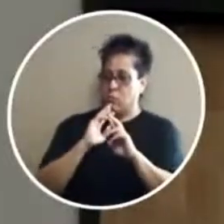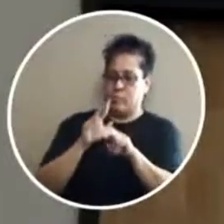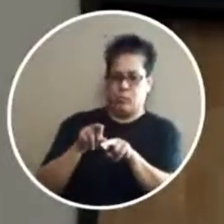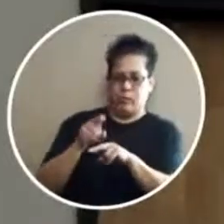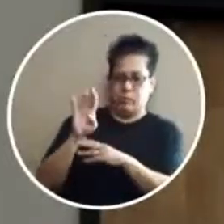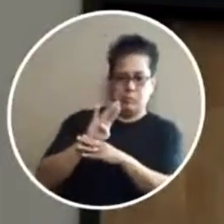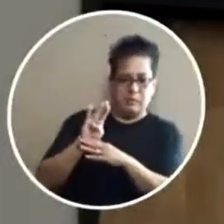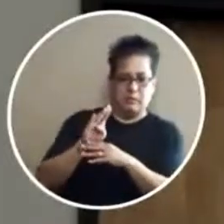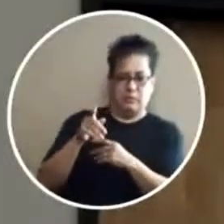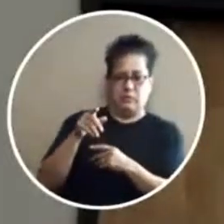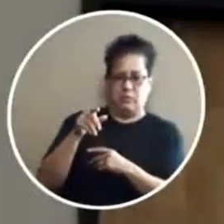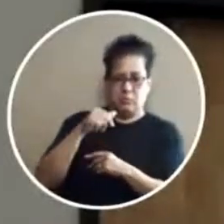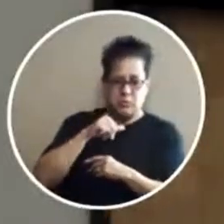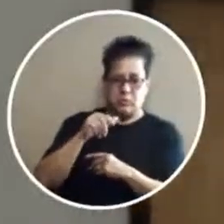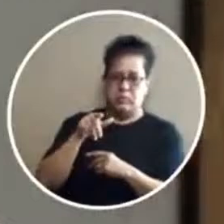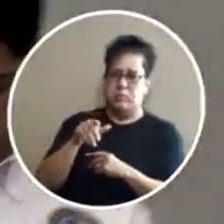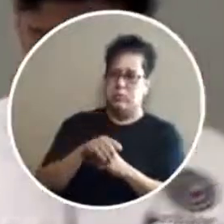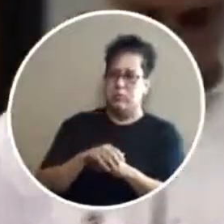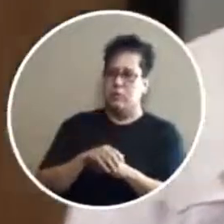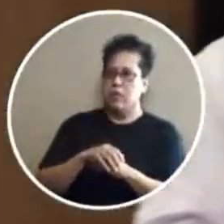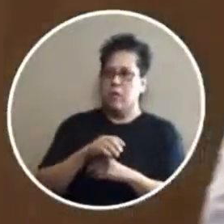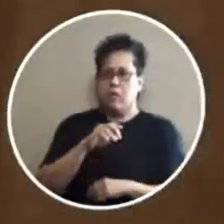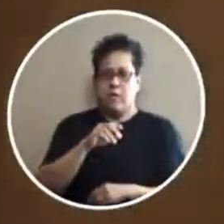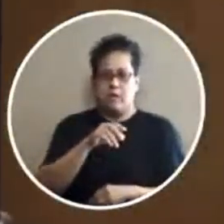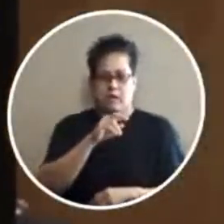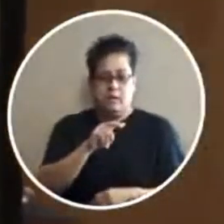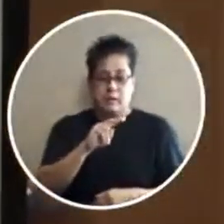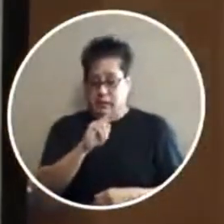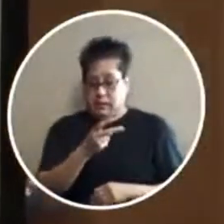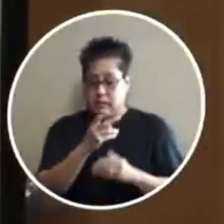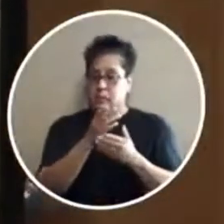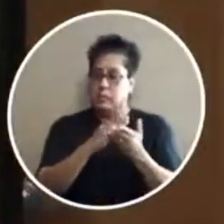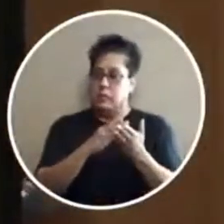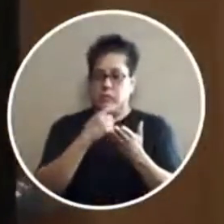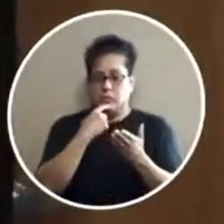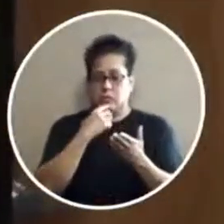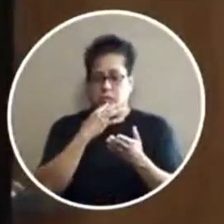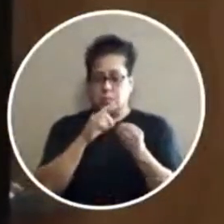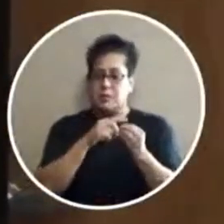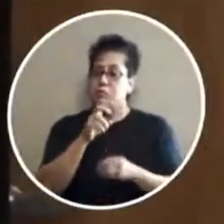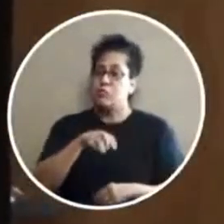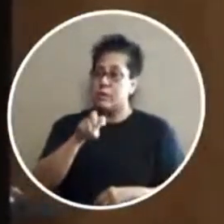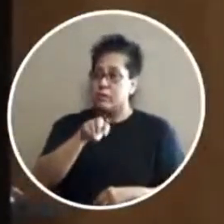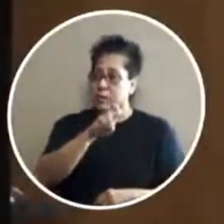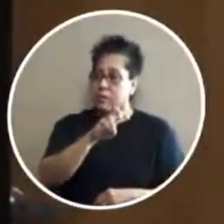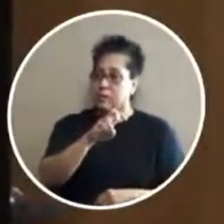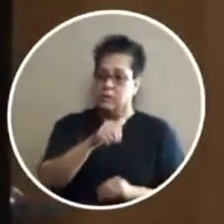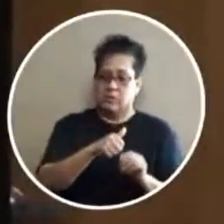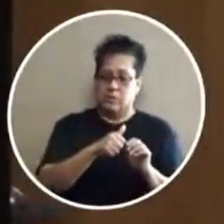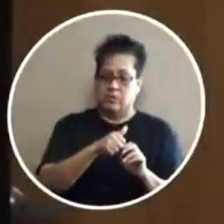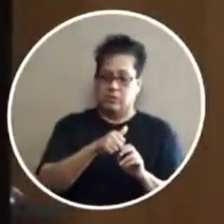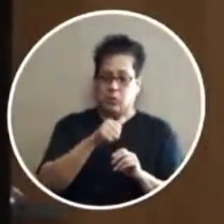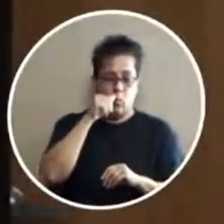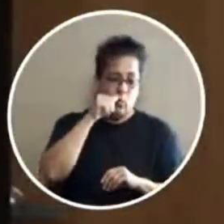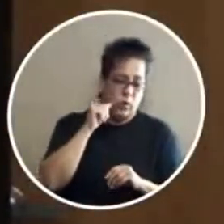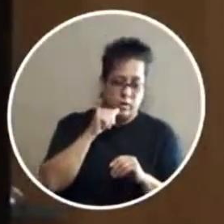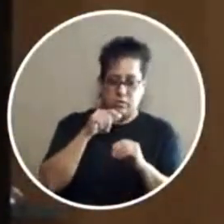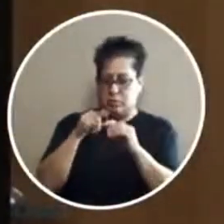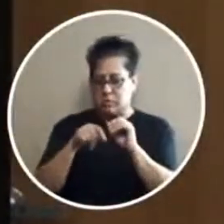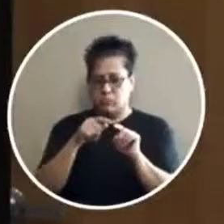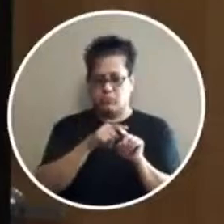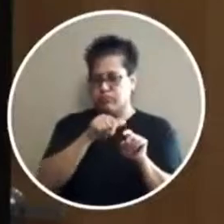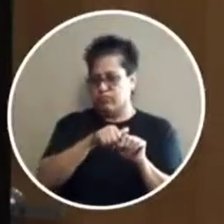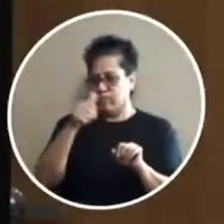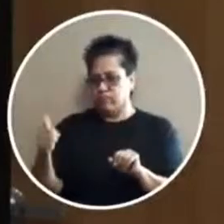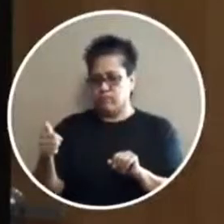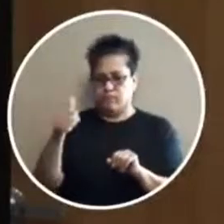issues. And the second part of the question was in regards to the traveling back and forth between the border towns.